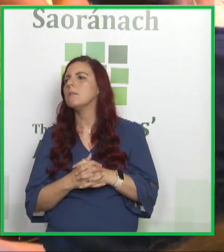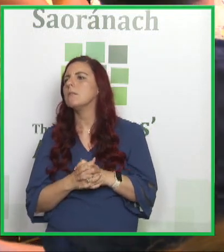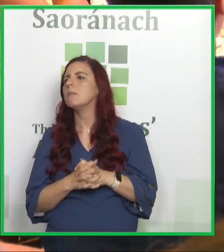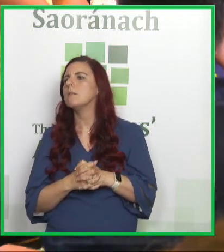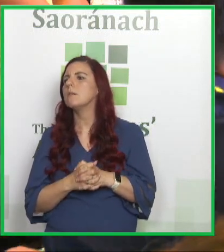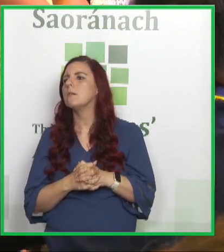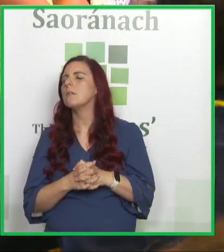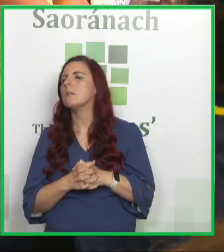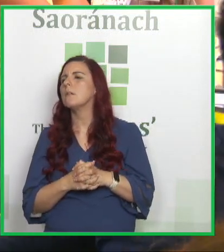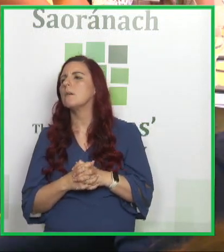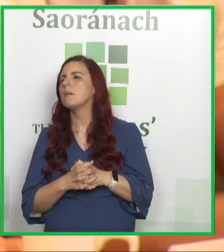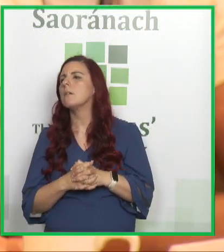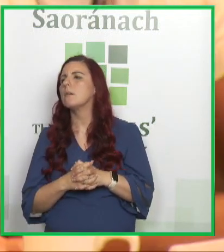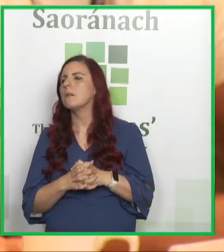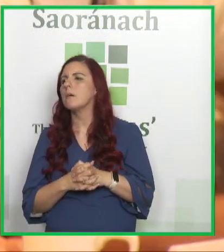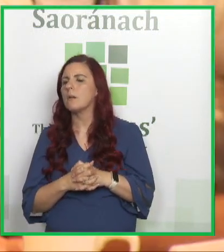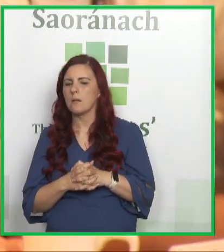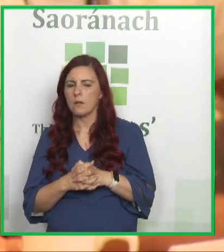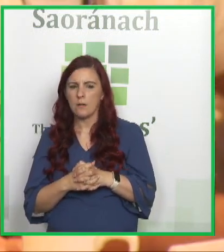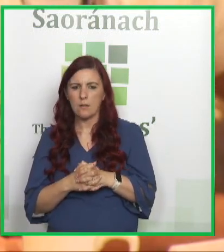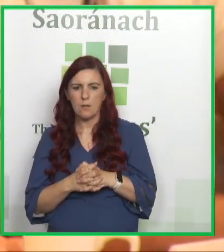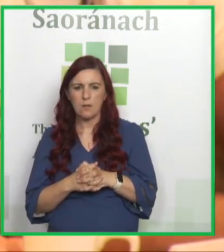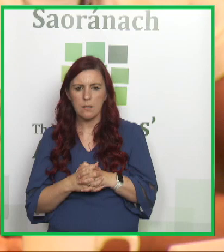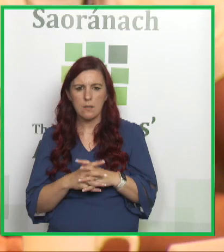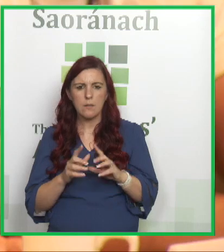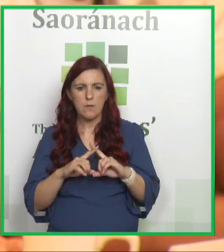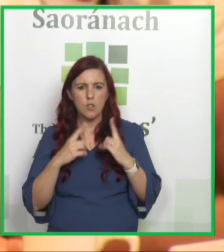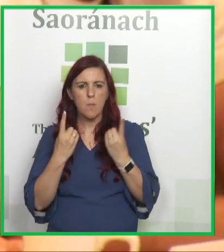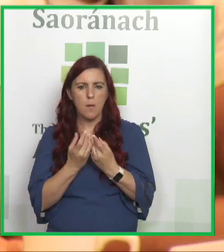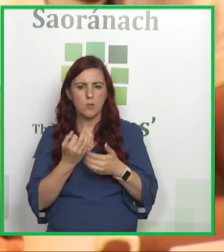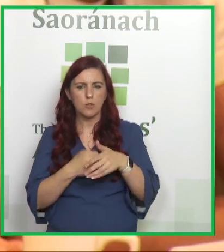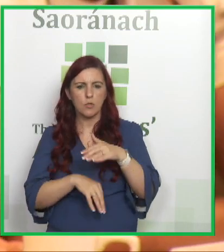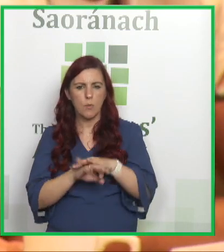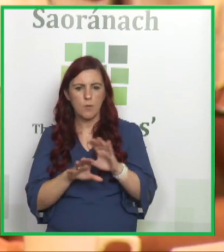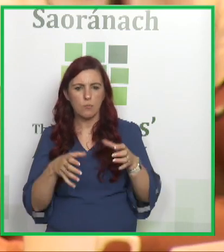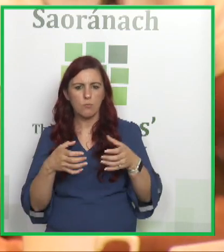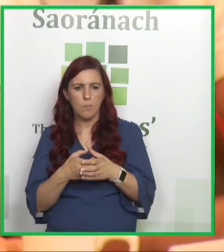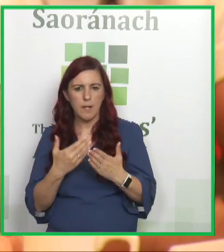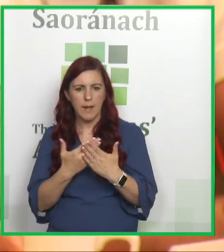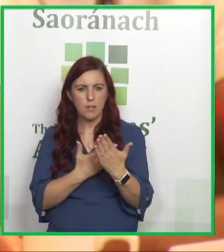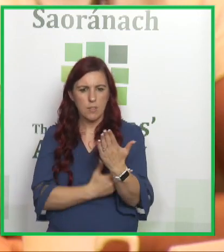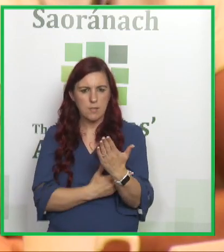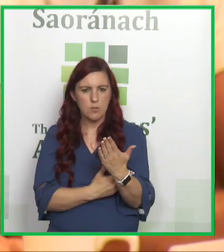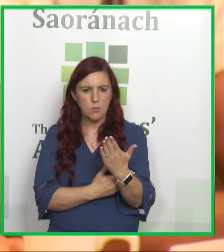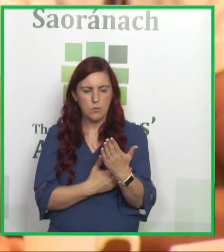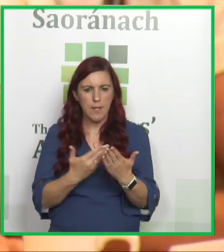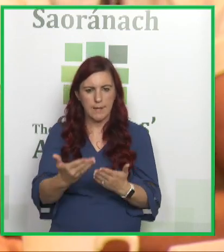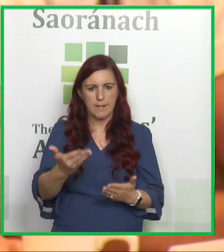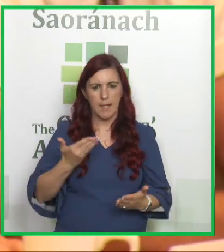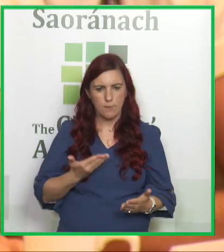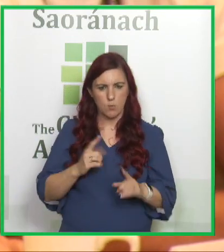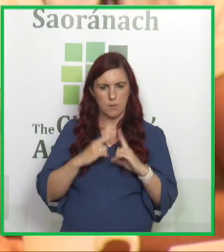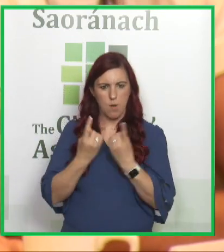it just wasn't feasible, so the inter-departmental group agreed to proceed with criminal justice legislation to the Department of Justice, through us, so it's with